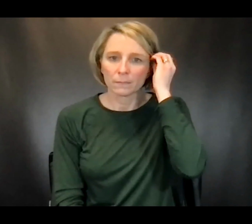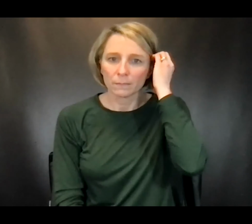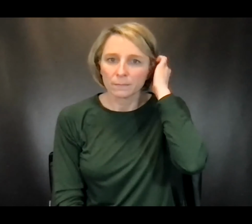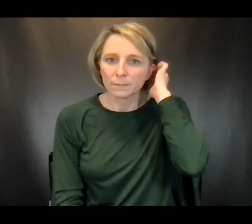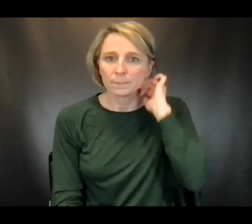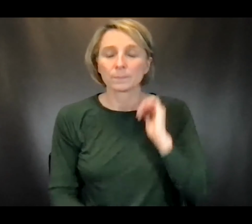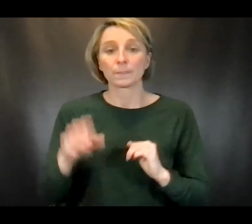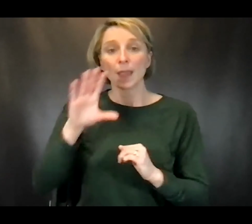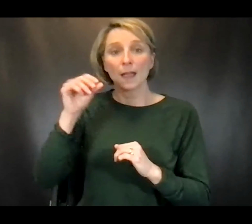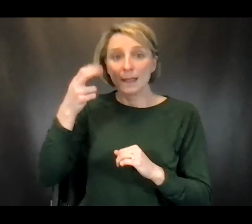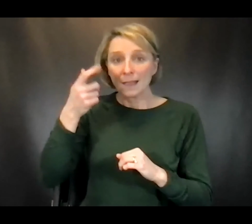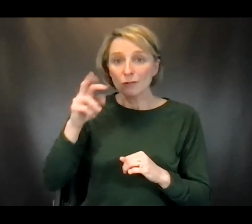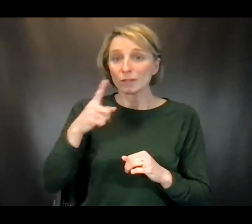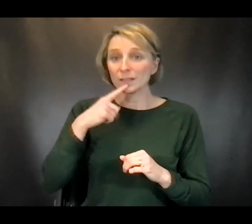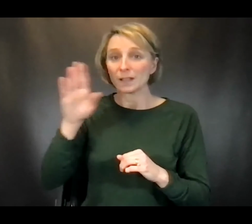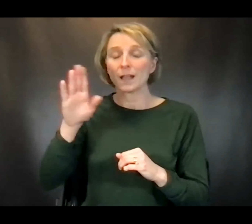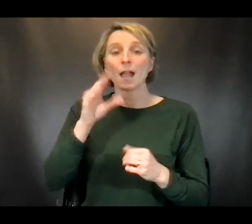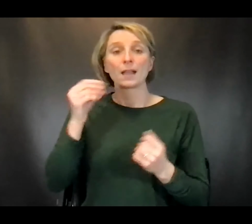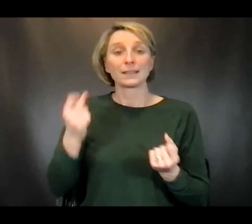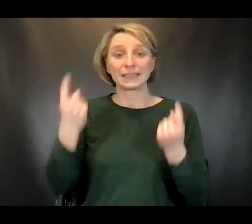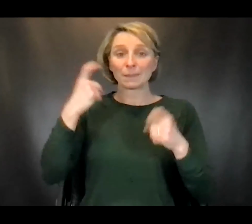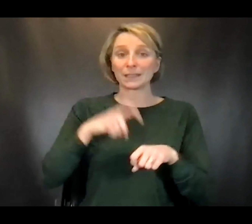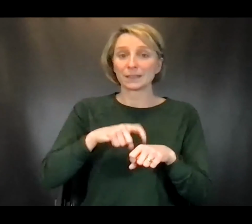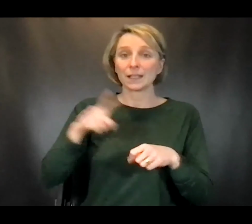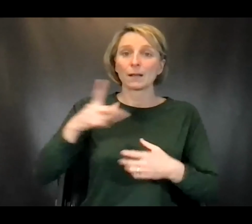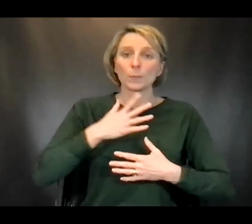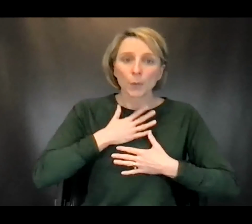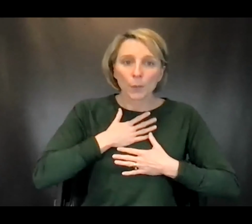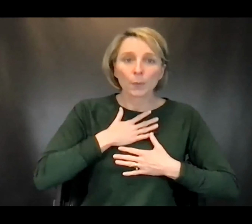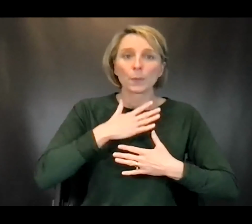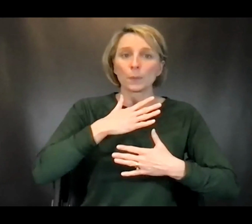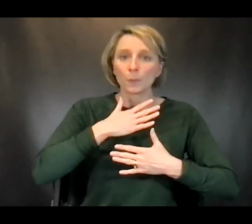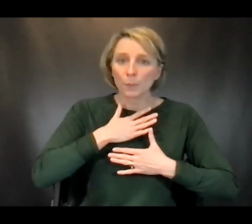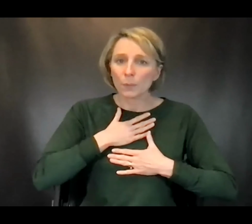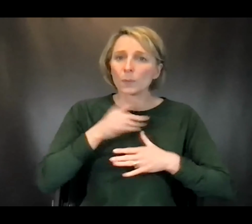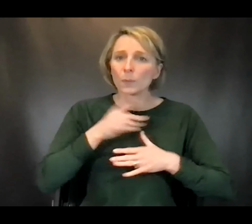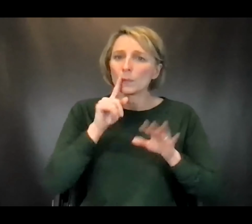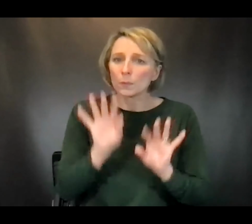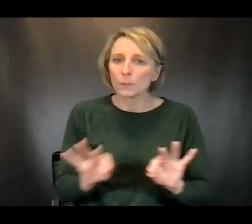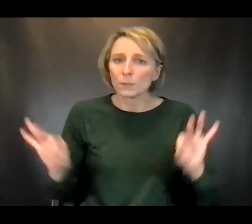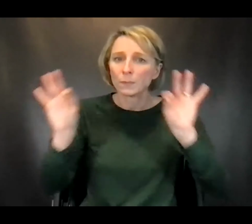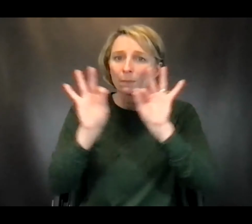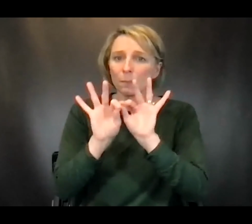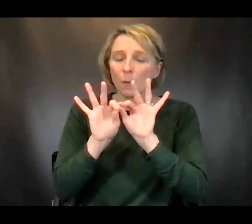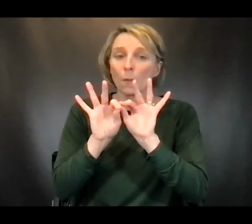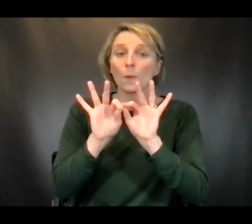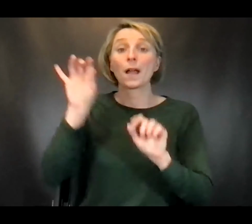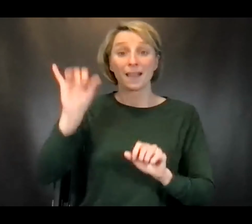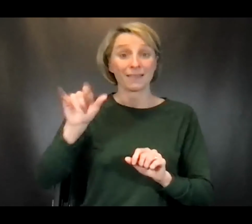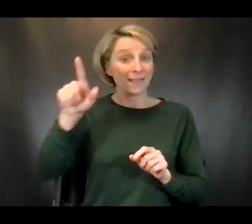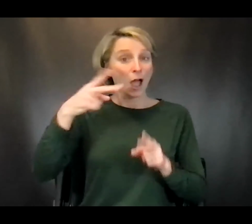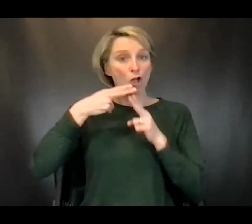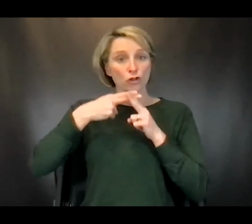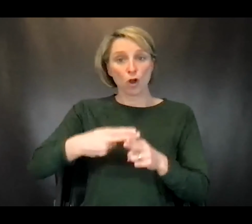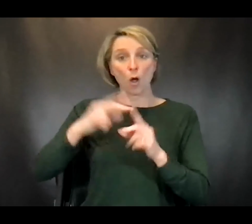And spending the time with the breath and spending the time. So what that's technically called is